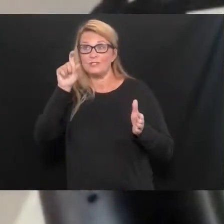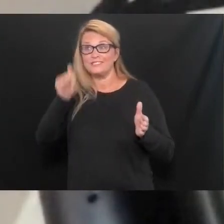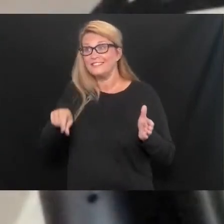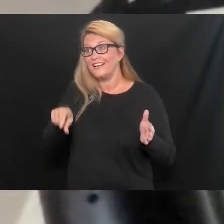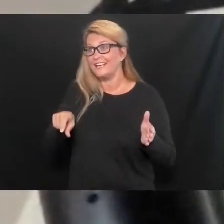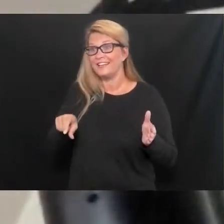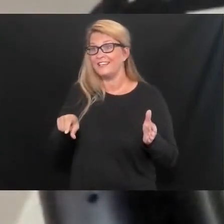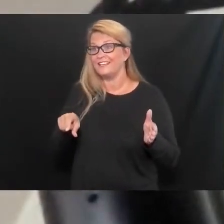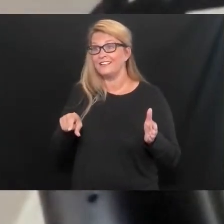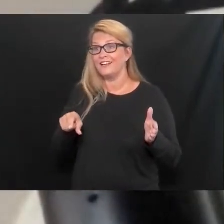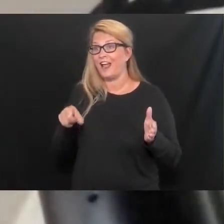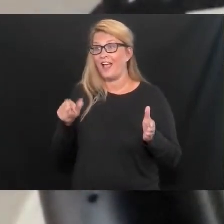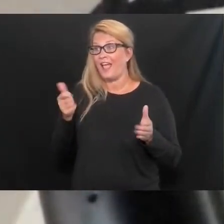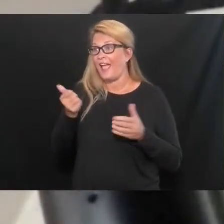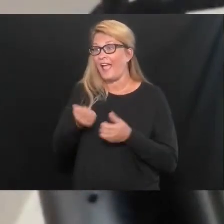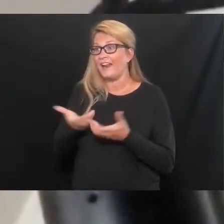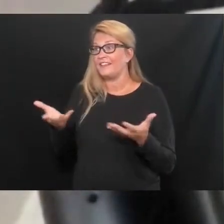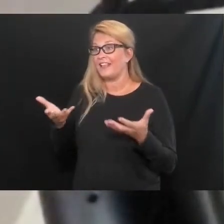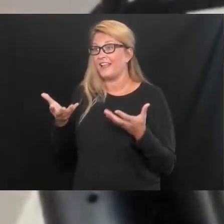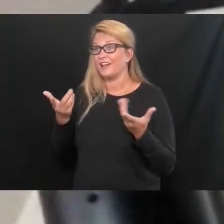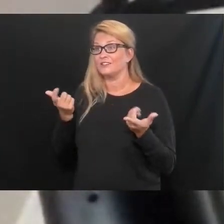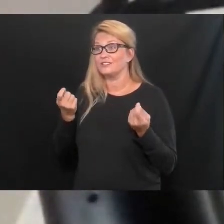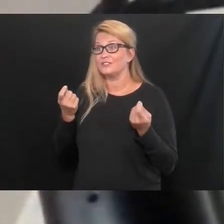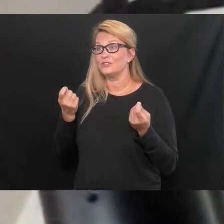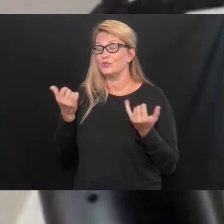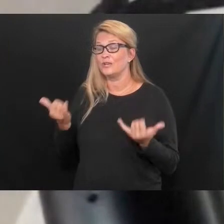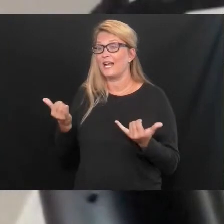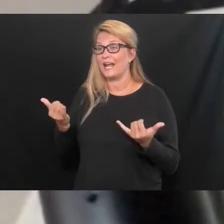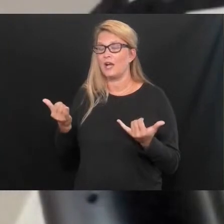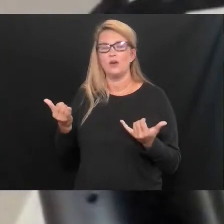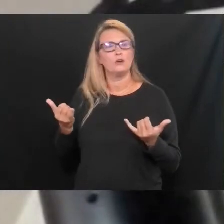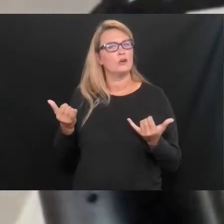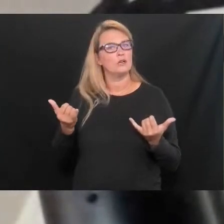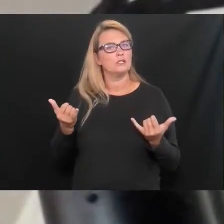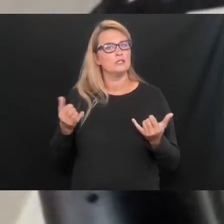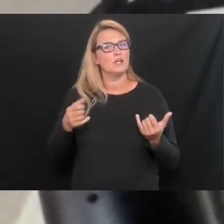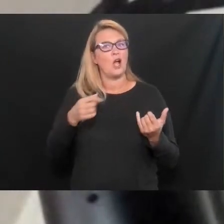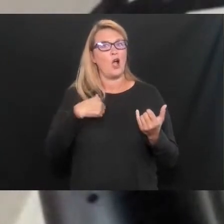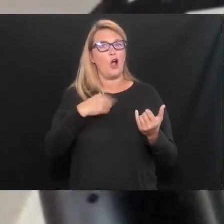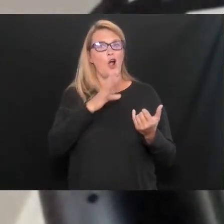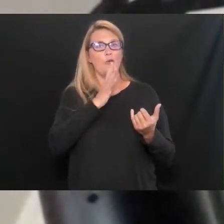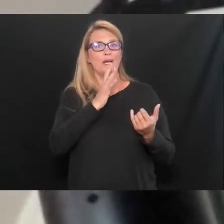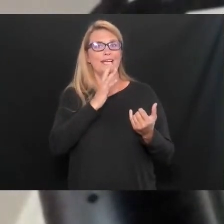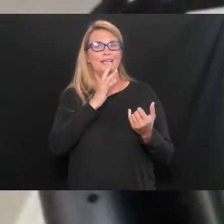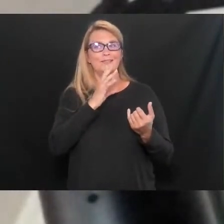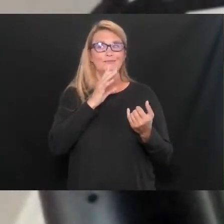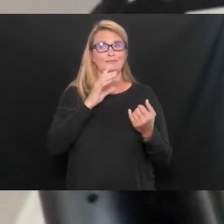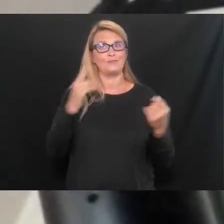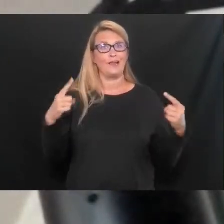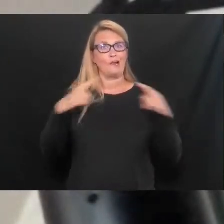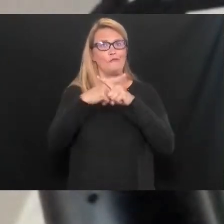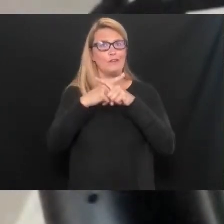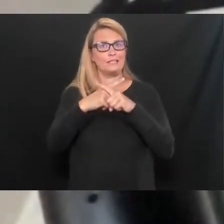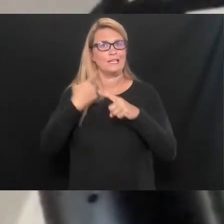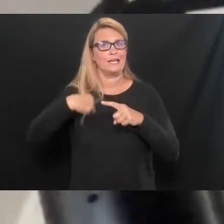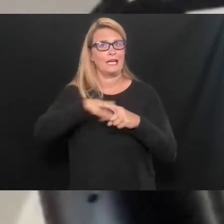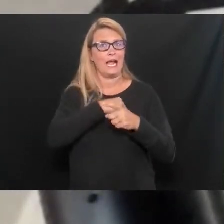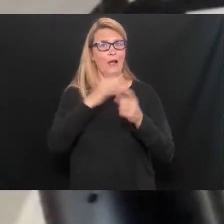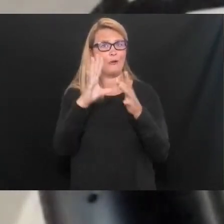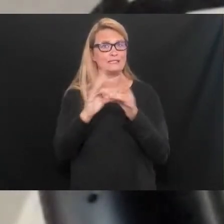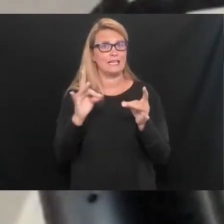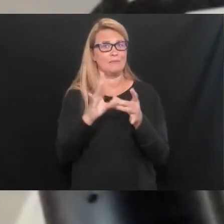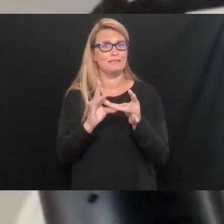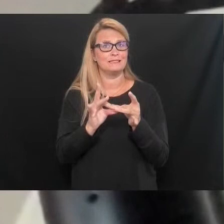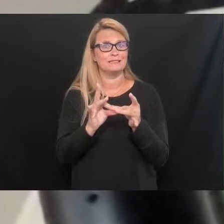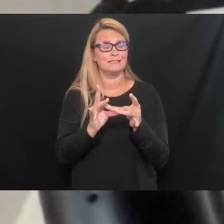anything else at this point. So I guess my question is, are we talking out of both sides of our mouth to kind of appease two different groups, those that